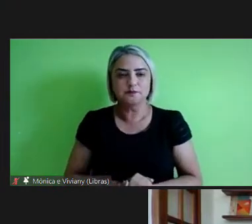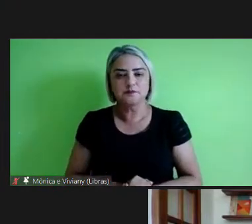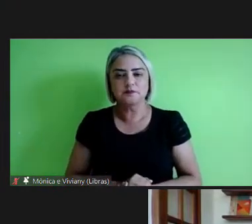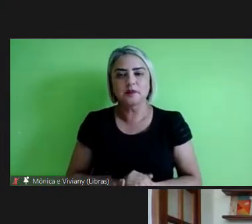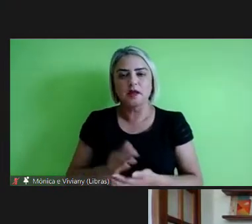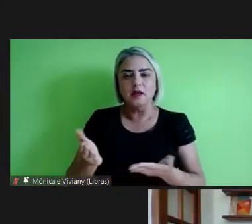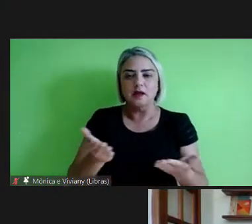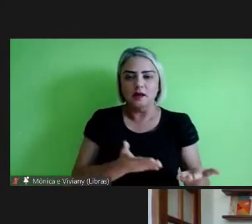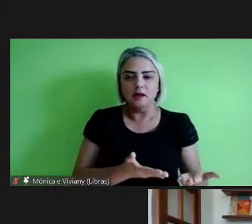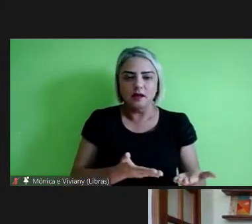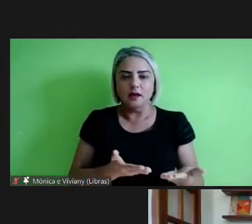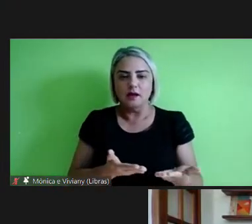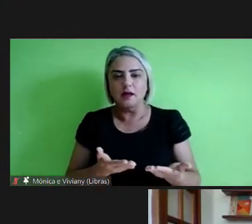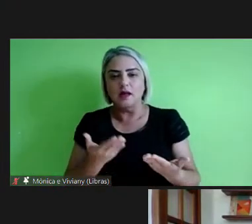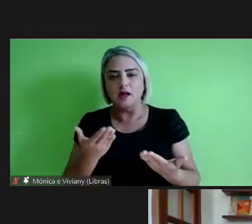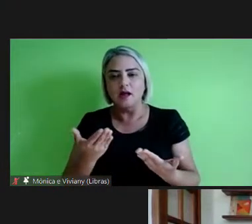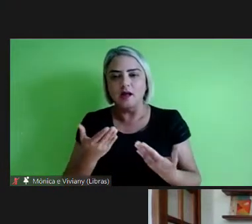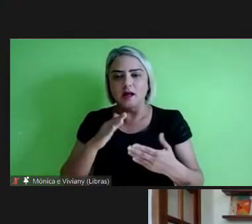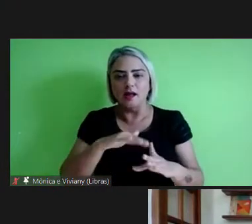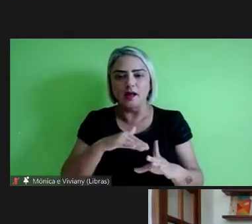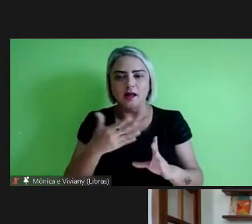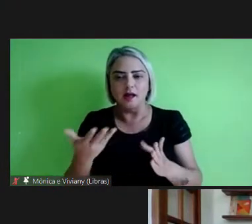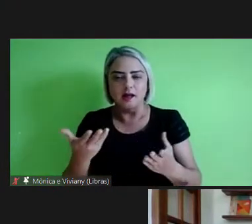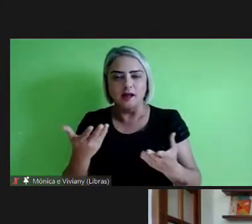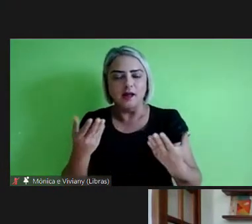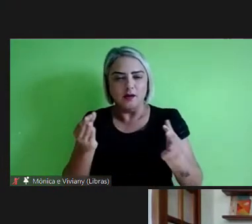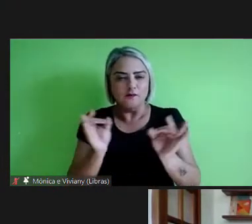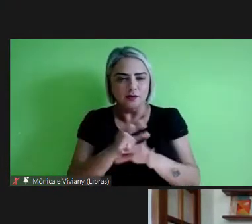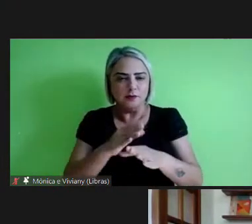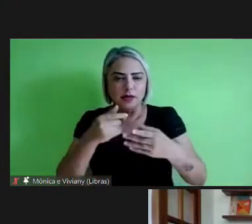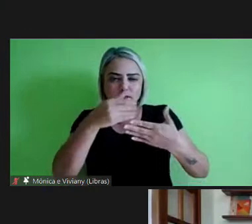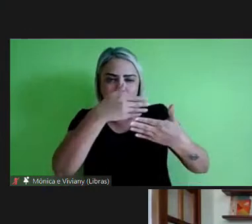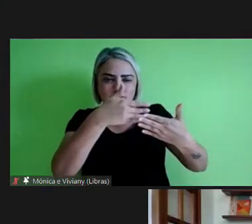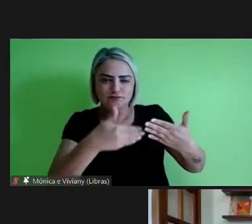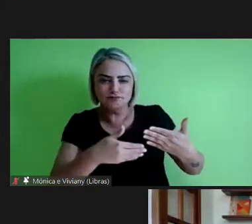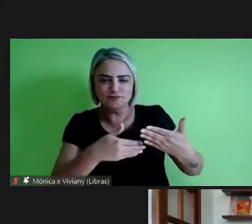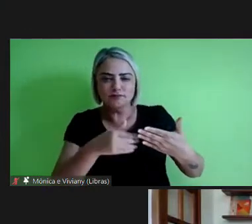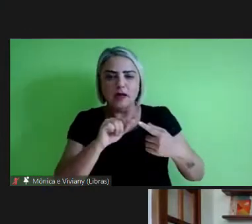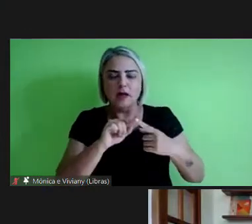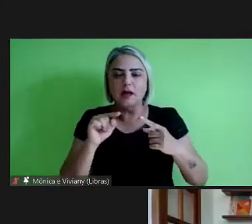Well, I would like to do some comments, just finishing